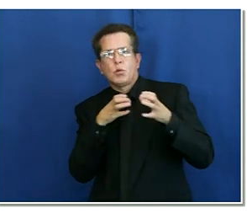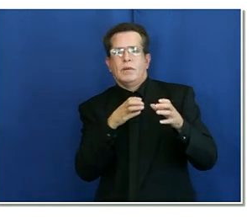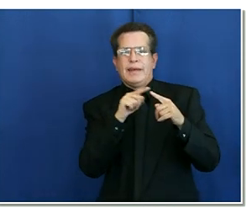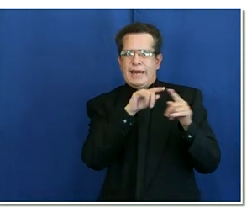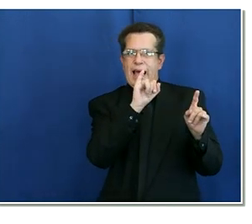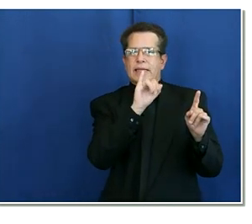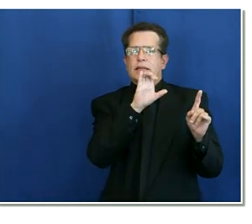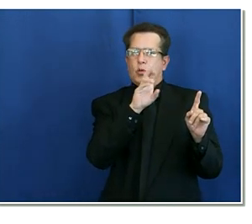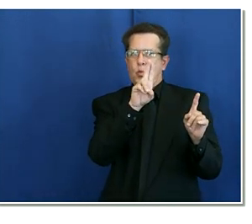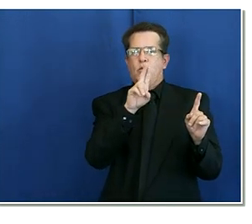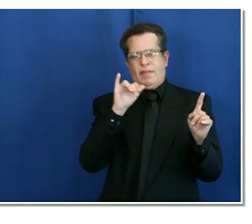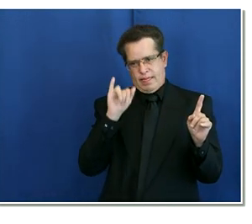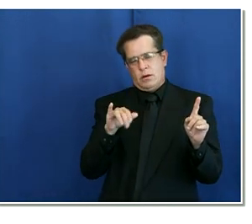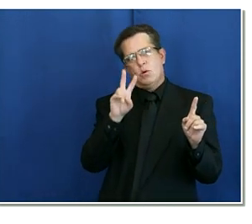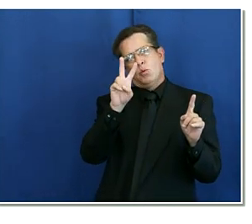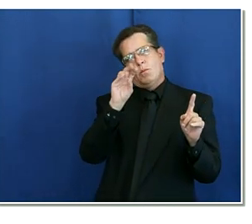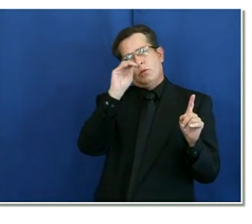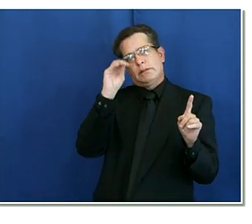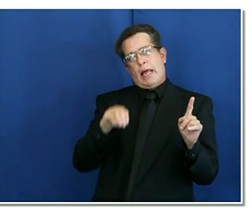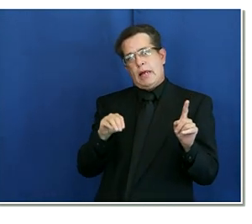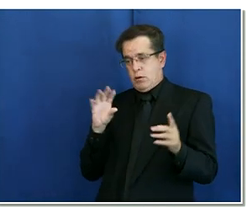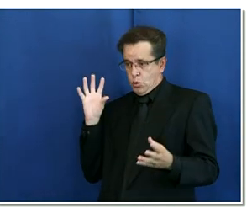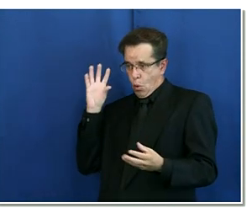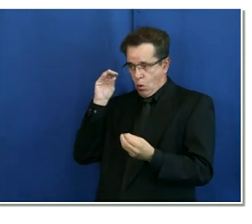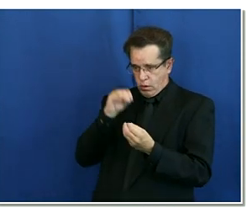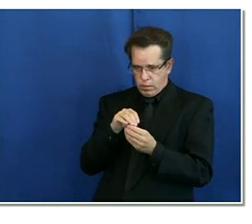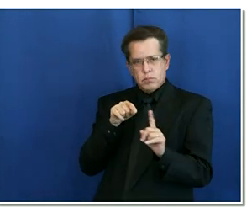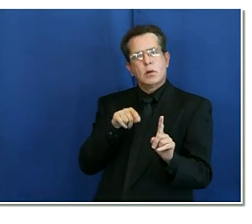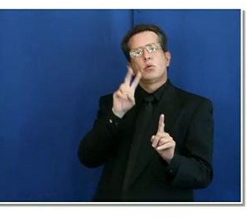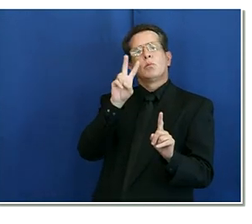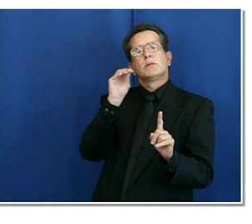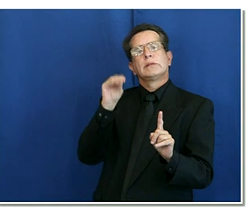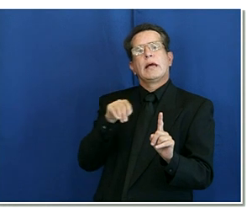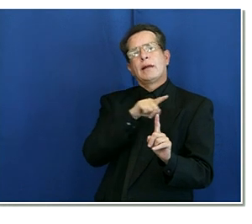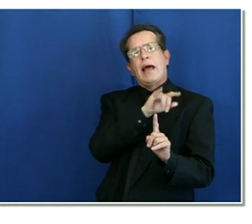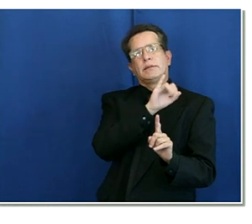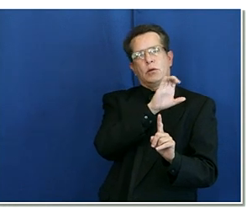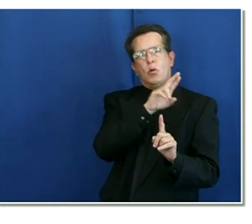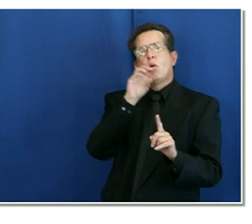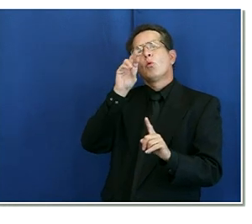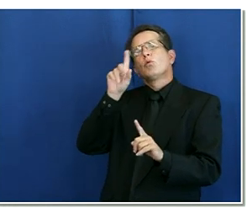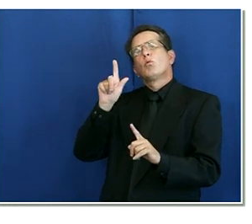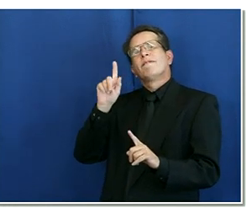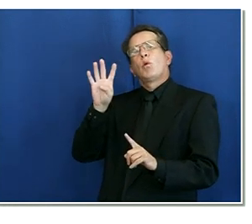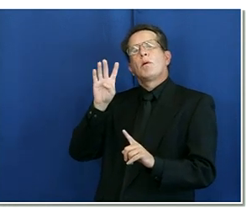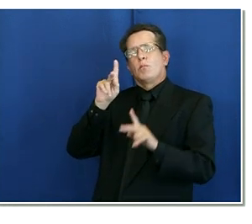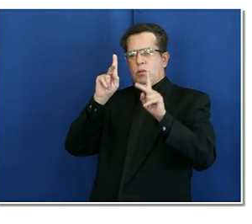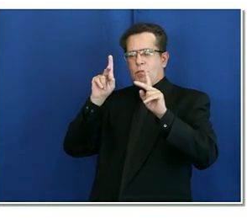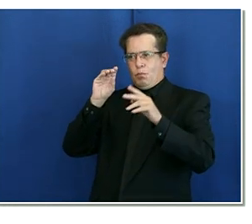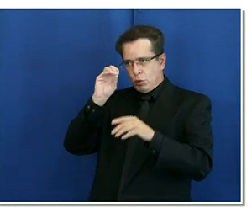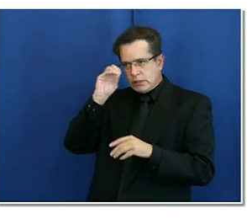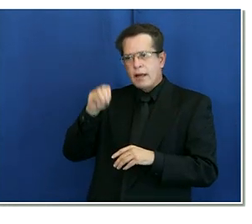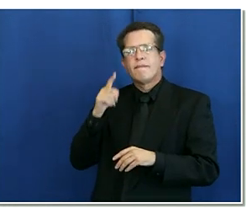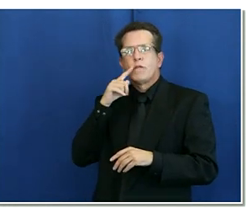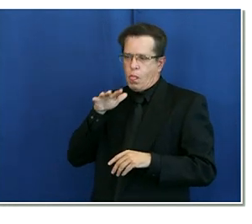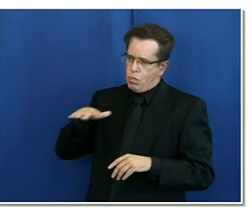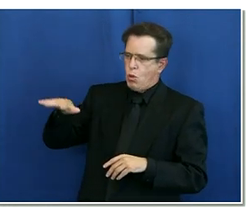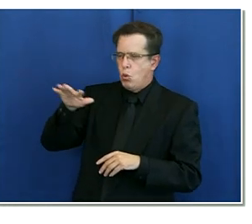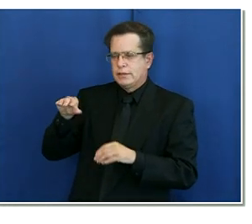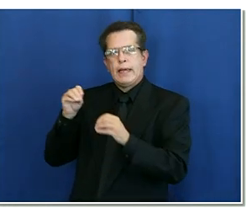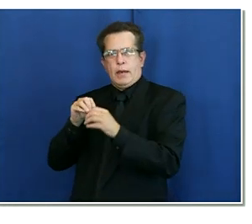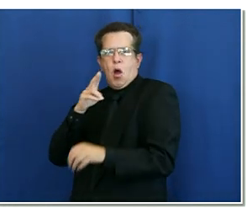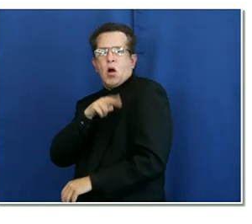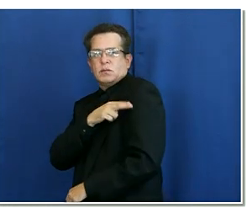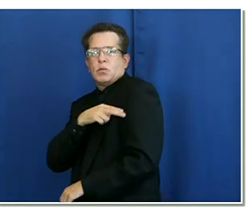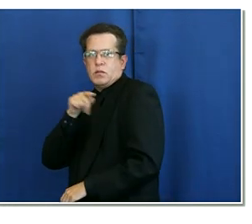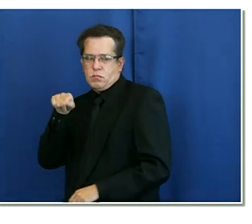this number is 2% of the total number of cases, and 24% of the total number of those hospitalized. And